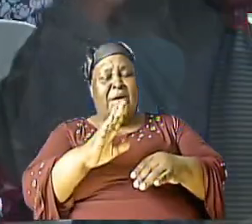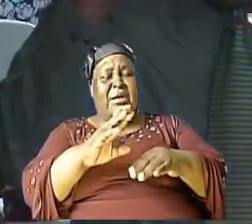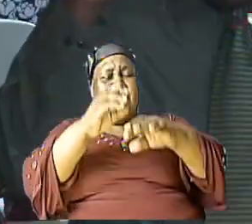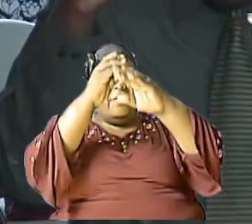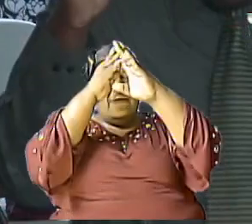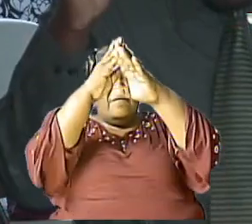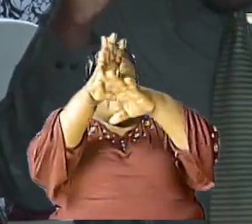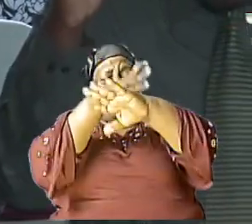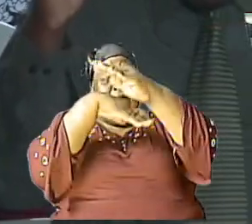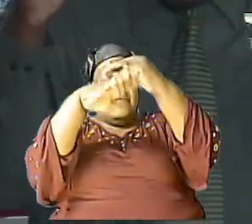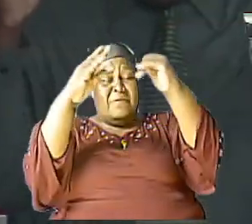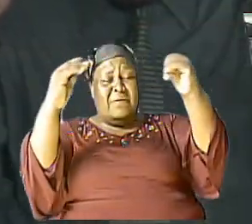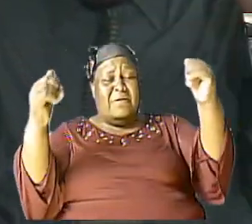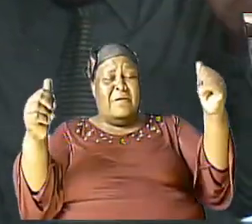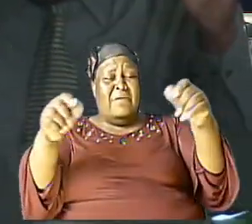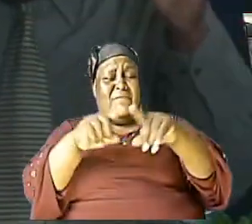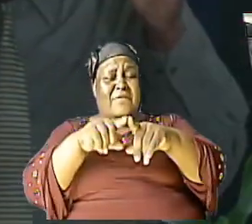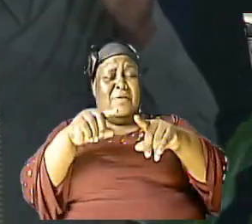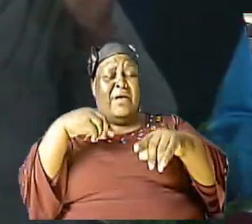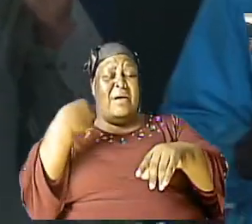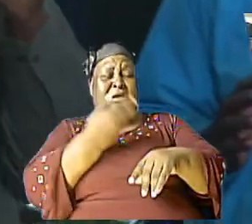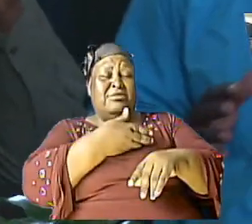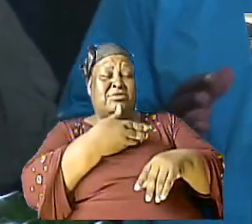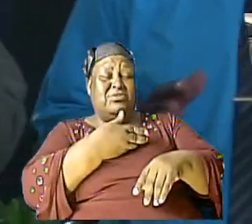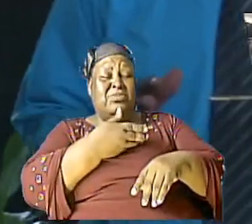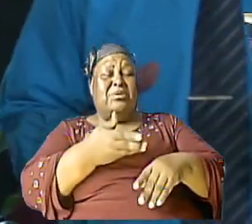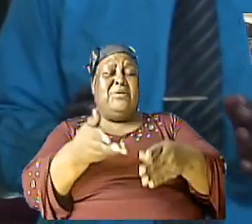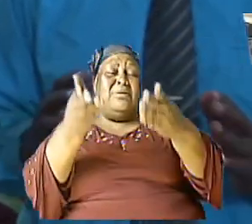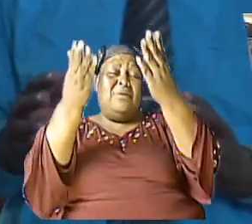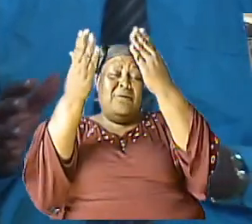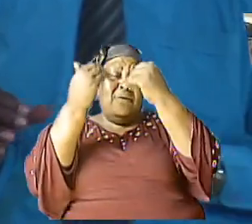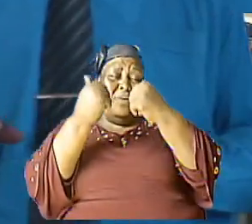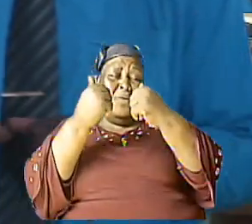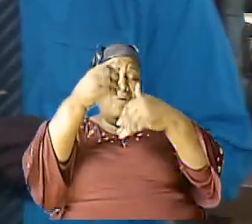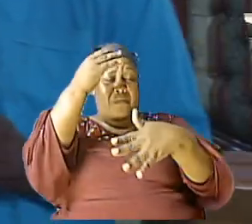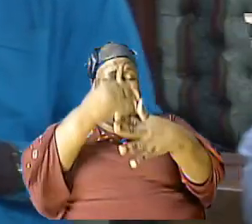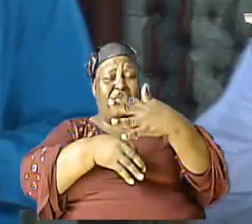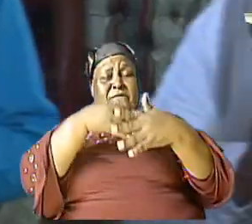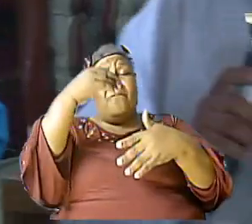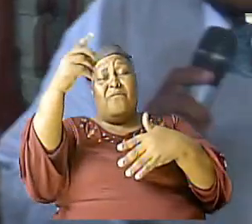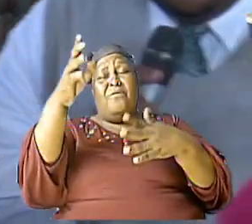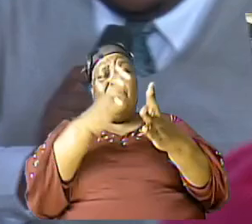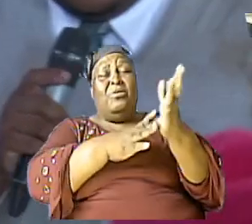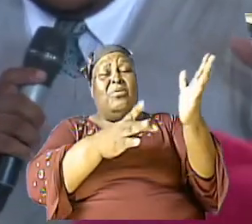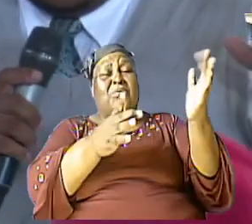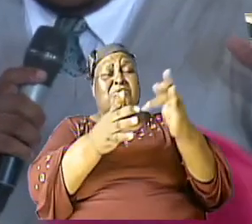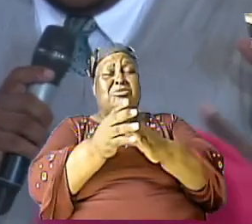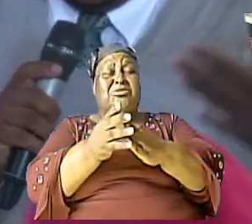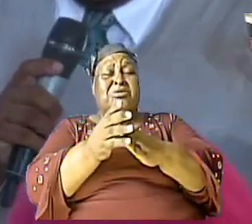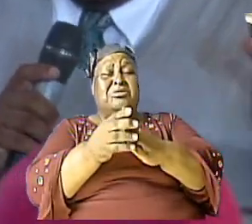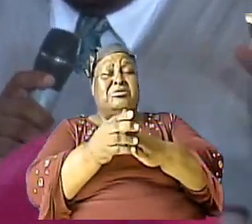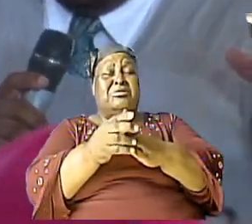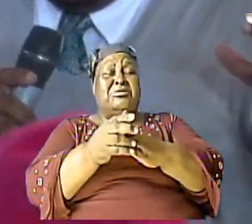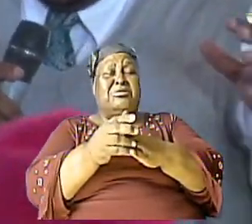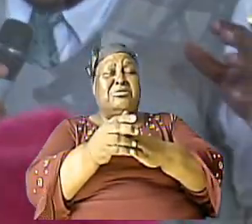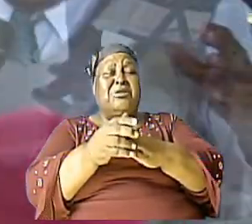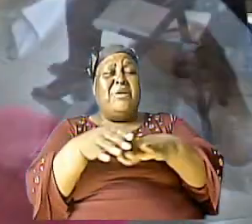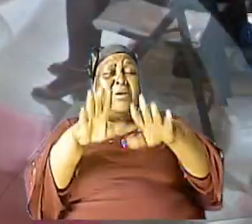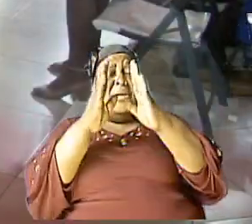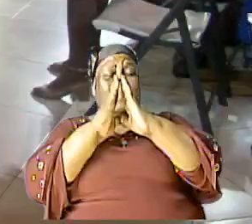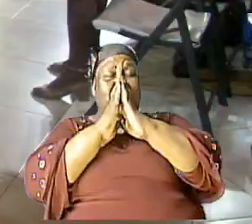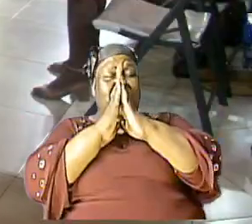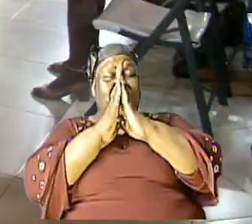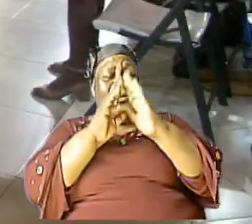come before your great and awesome presence one more time. It is always a privilege, it